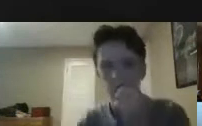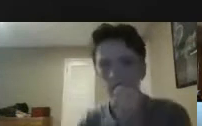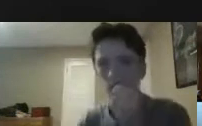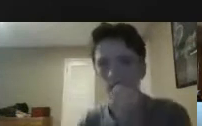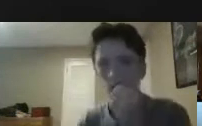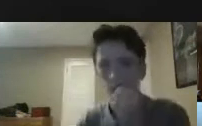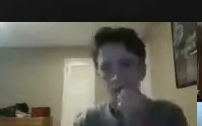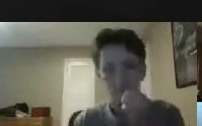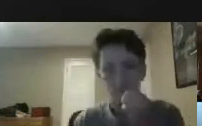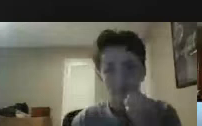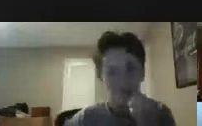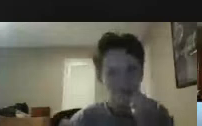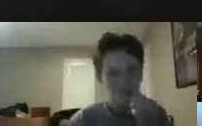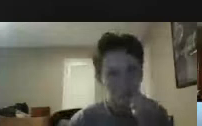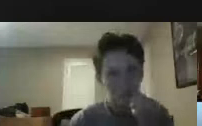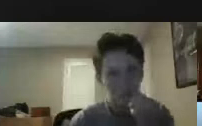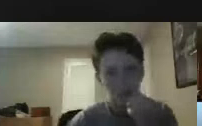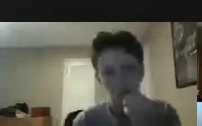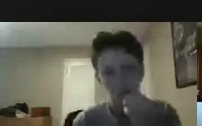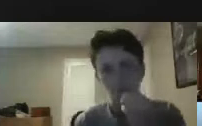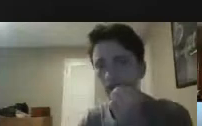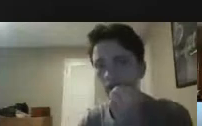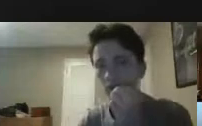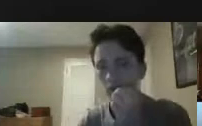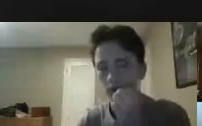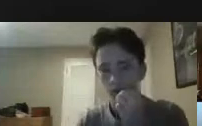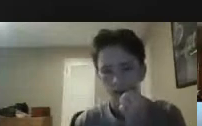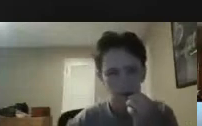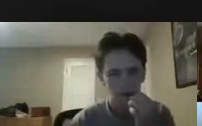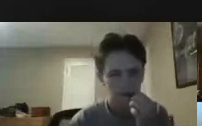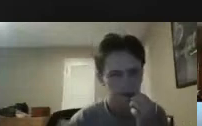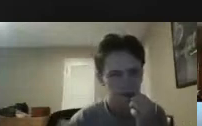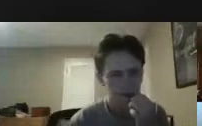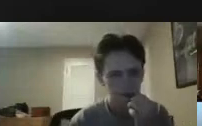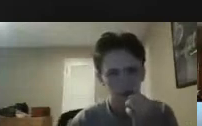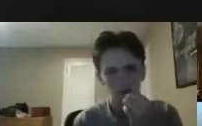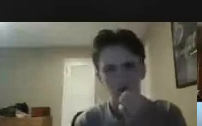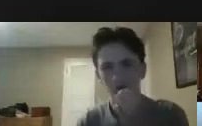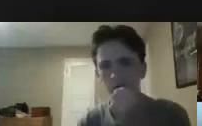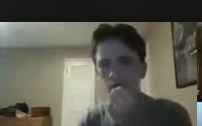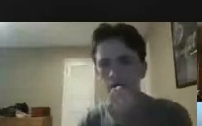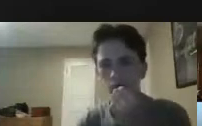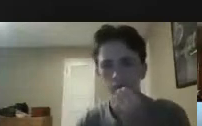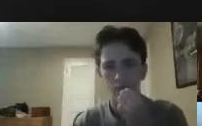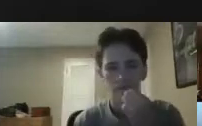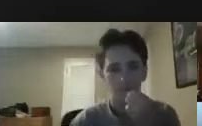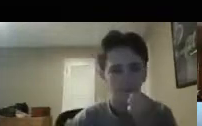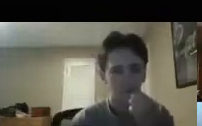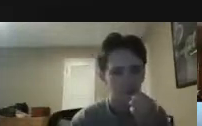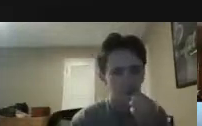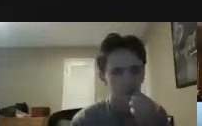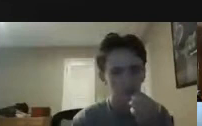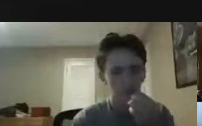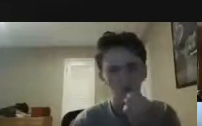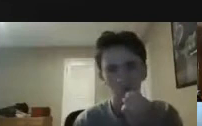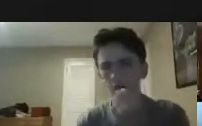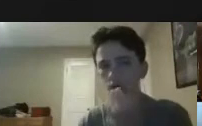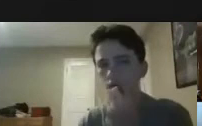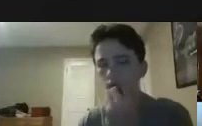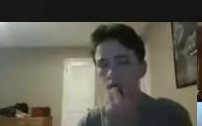rates of kids and people getting help through our state by using both of these resources. All right, so the